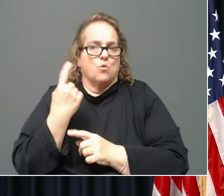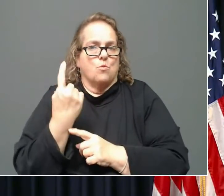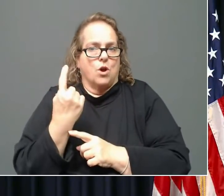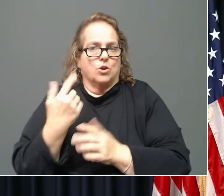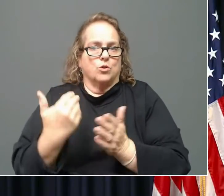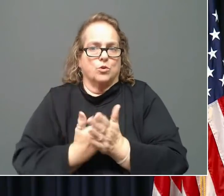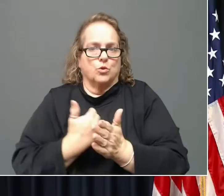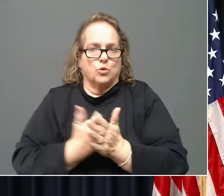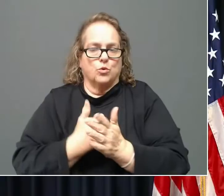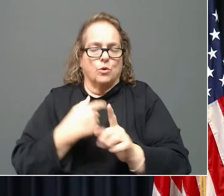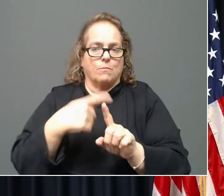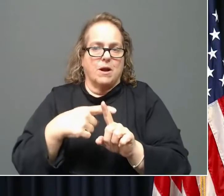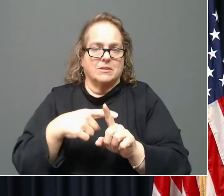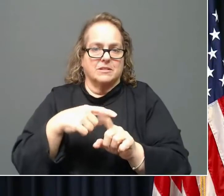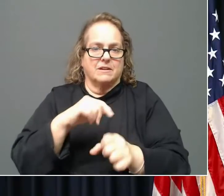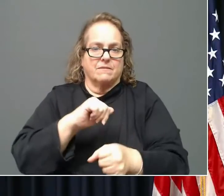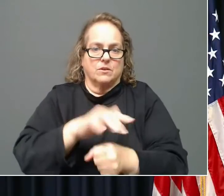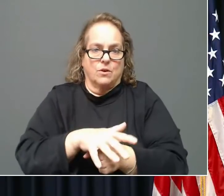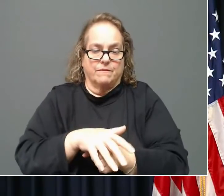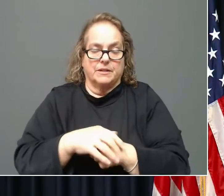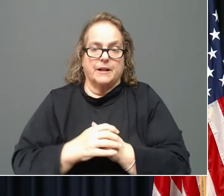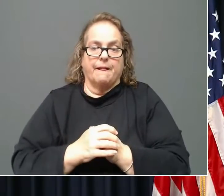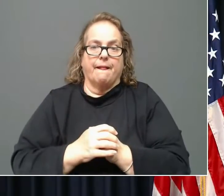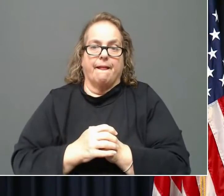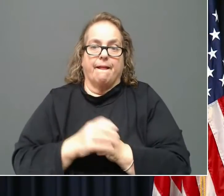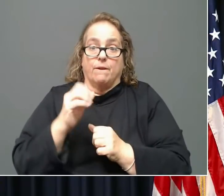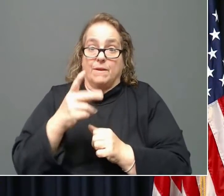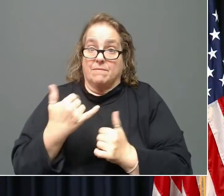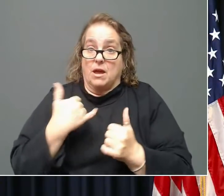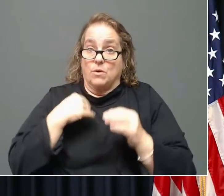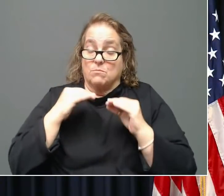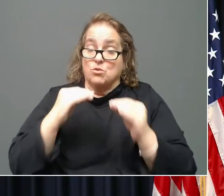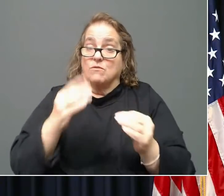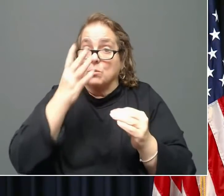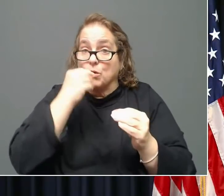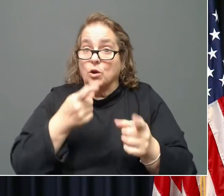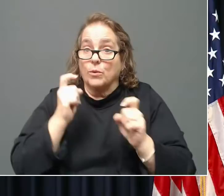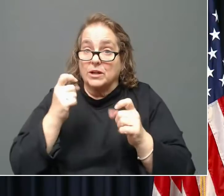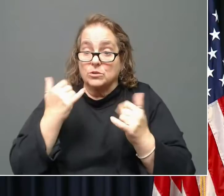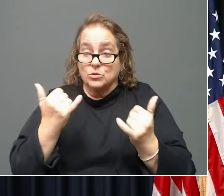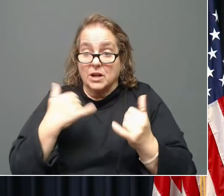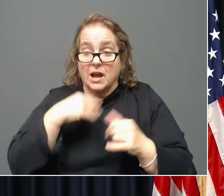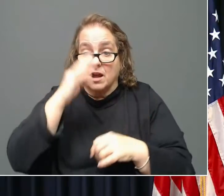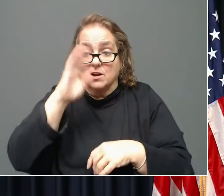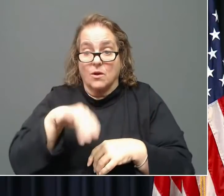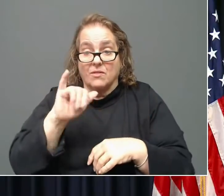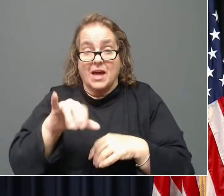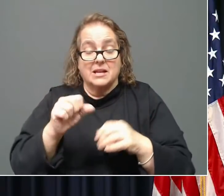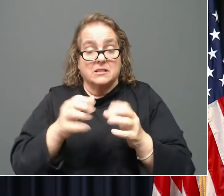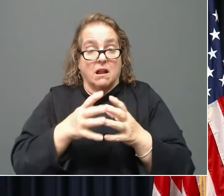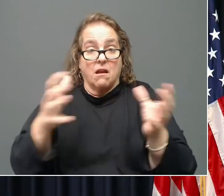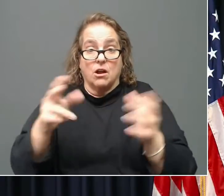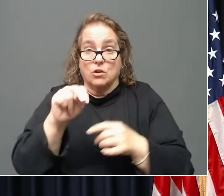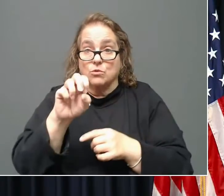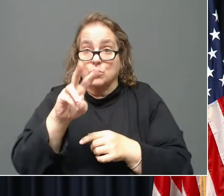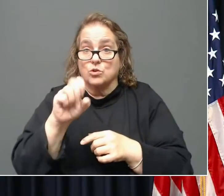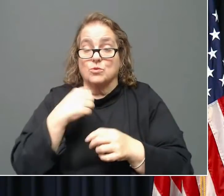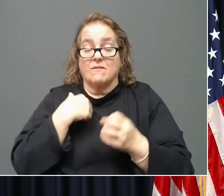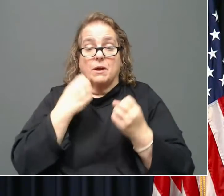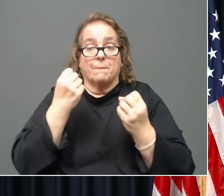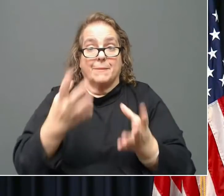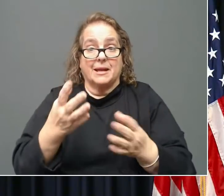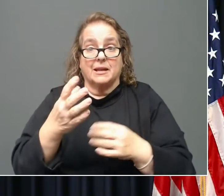positive test. All right, we've moved pretty quickly today. I know that is a lot of news. We have a number of journalists on that